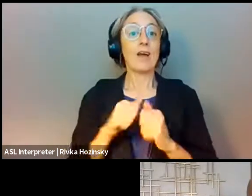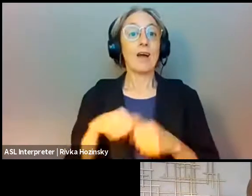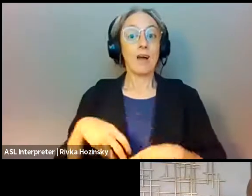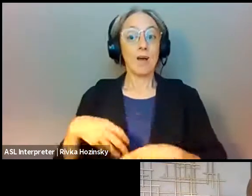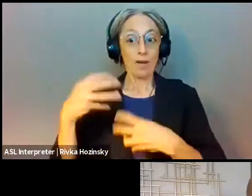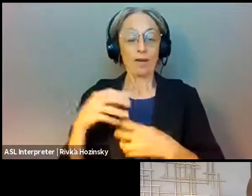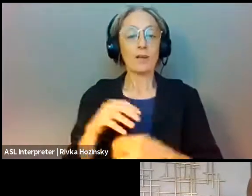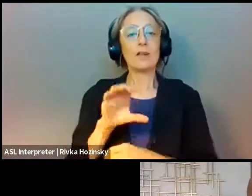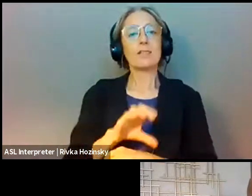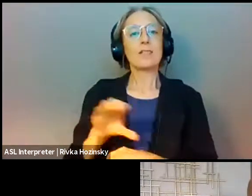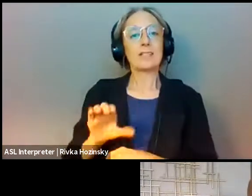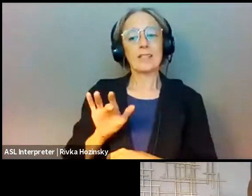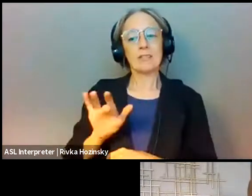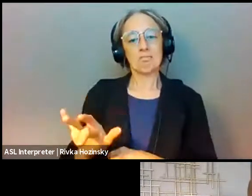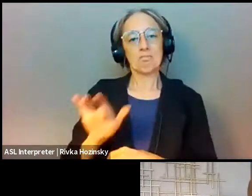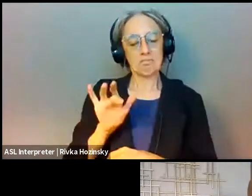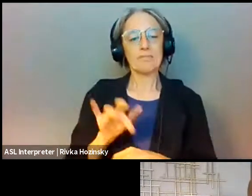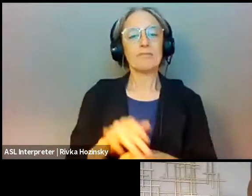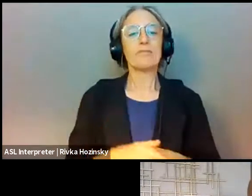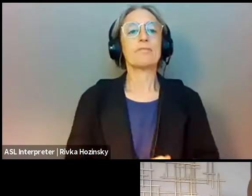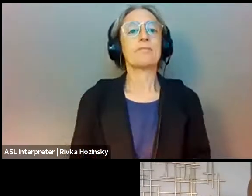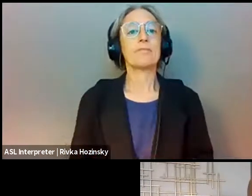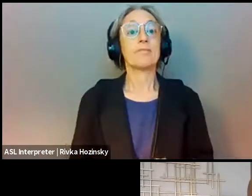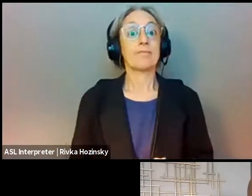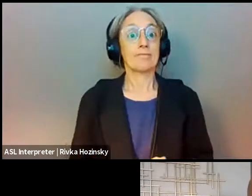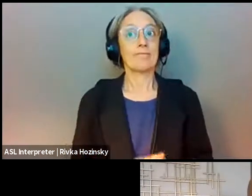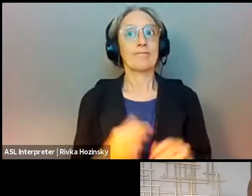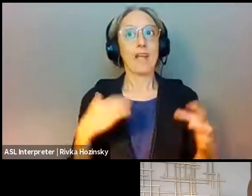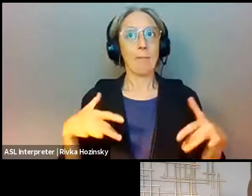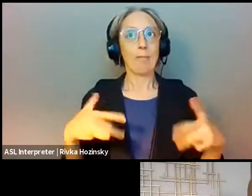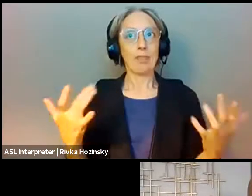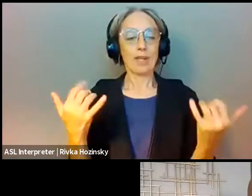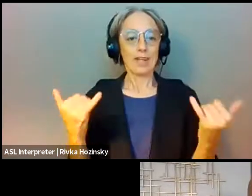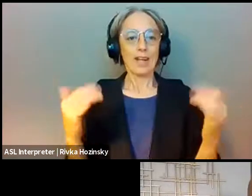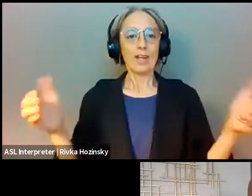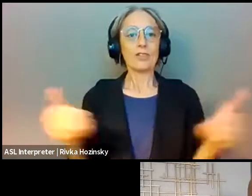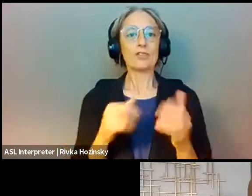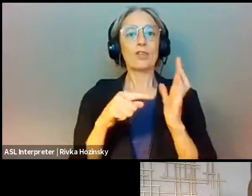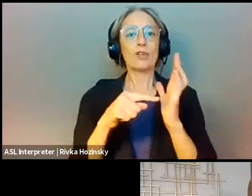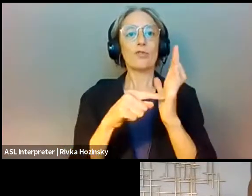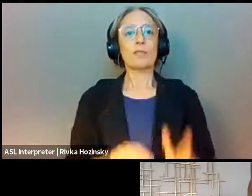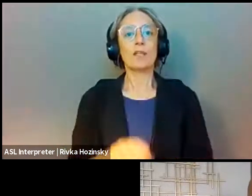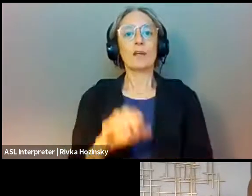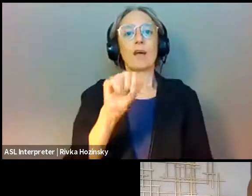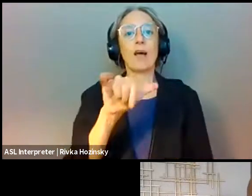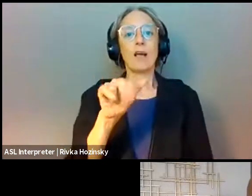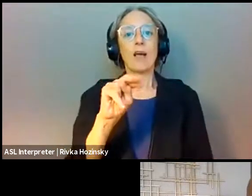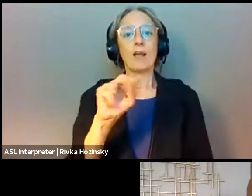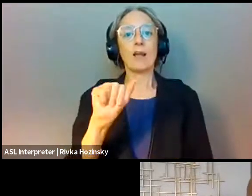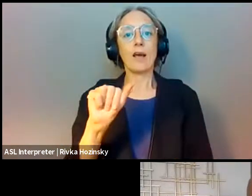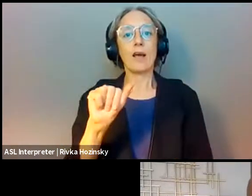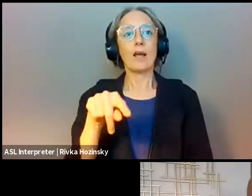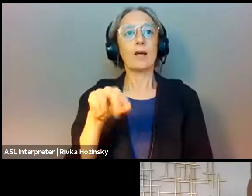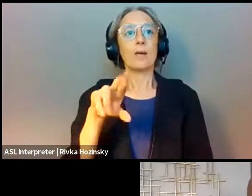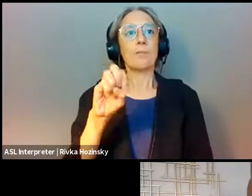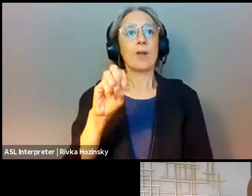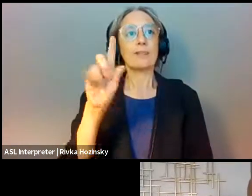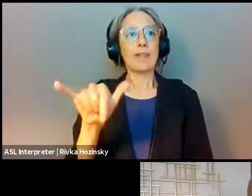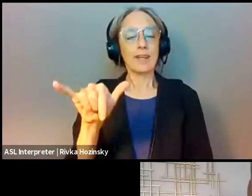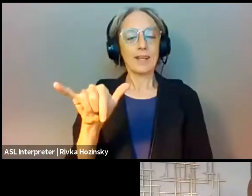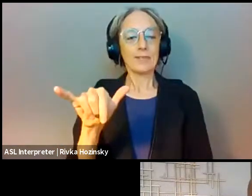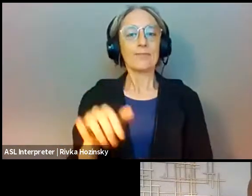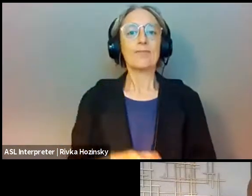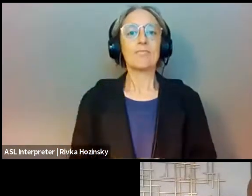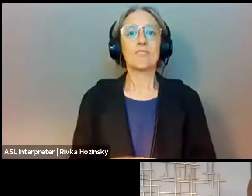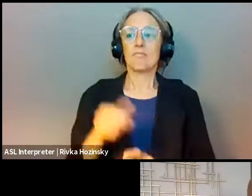bottom of your screen. Now, I am thrilled to be introducing Representative Ayanna Pressley today. She's been a champion and a leader across so